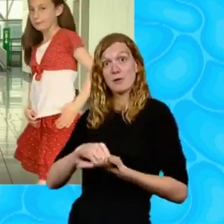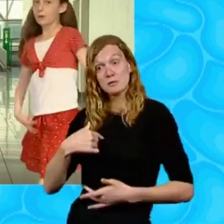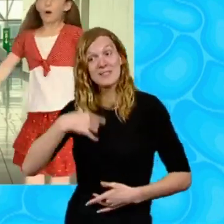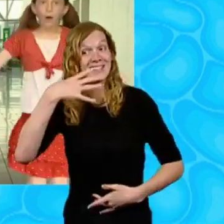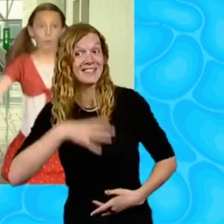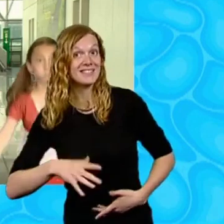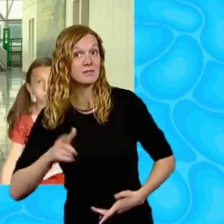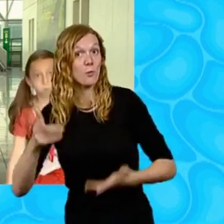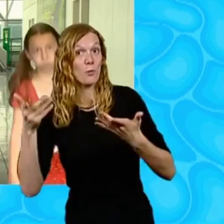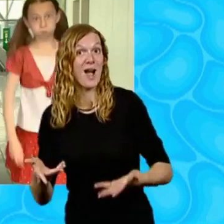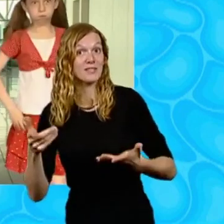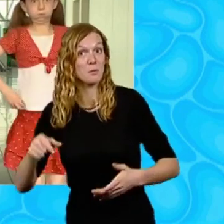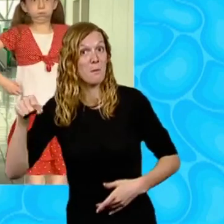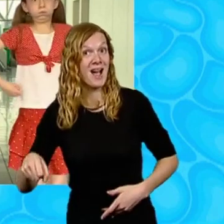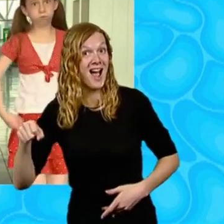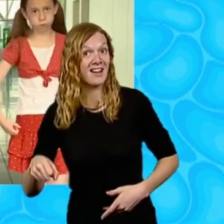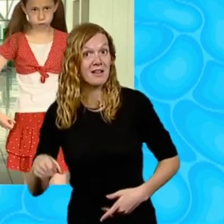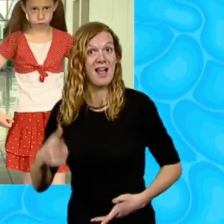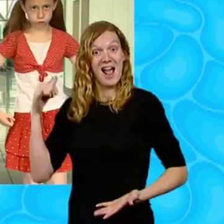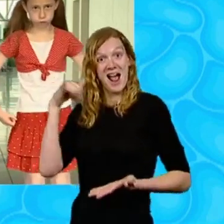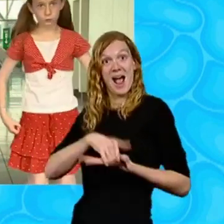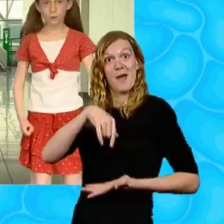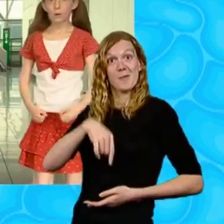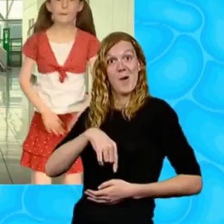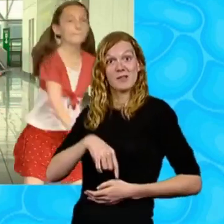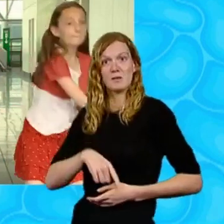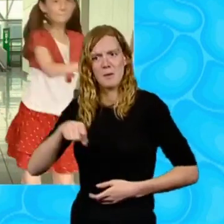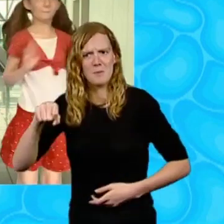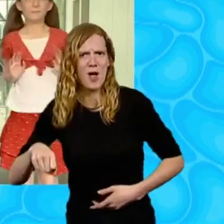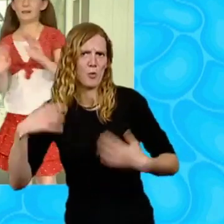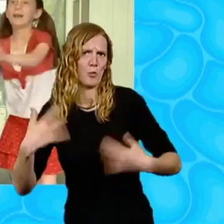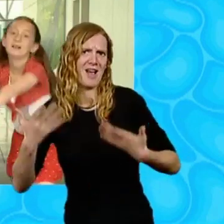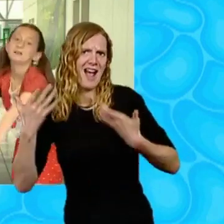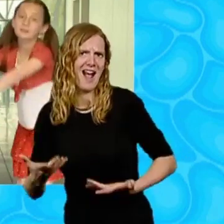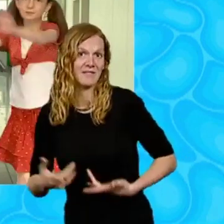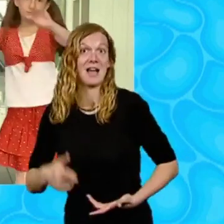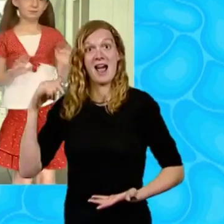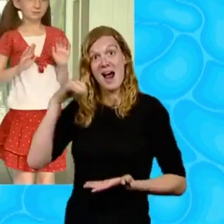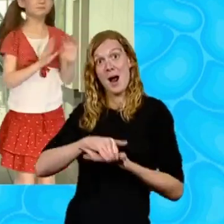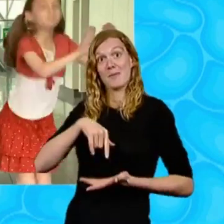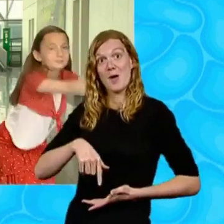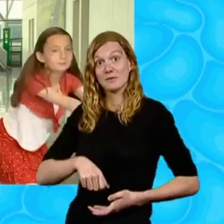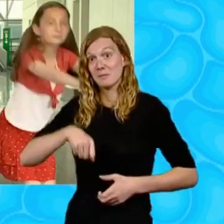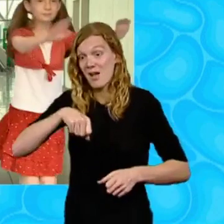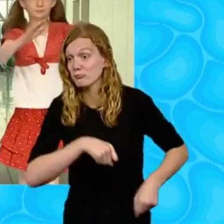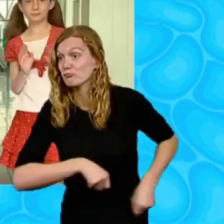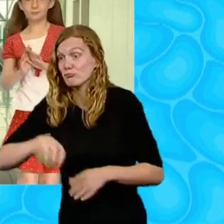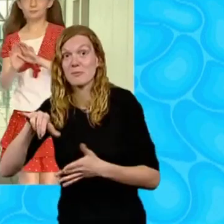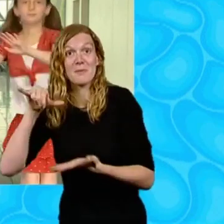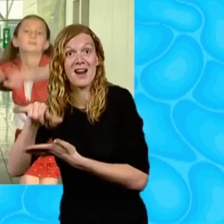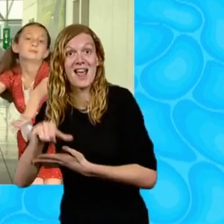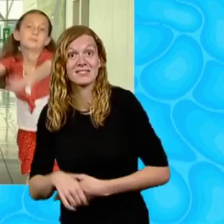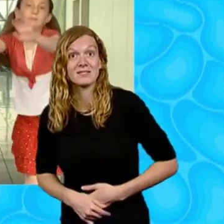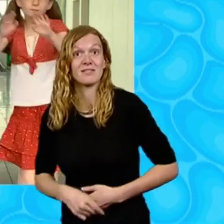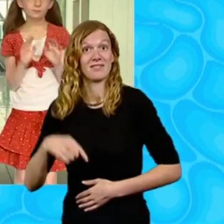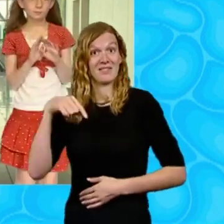the airport. Phew, this one is heavy at the airport. To load them on the plane at the airport is what we have to